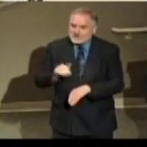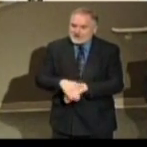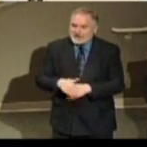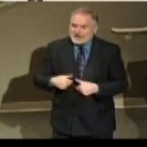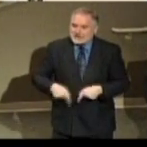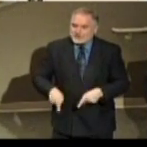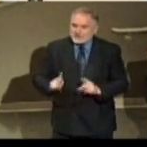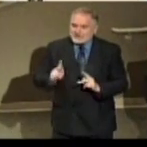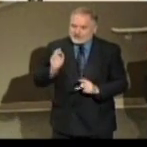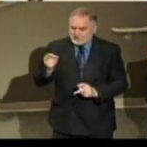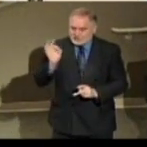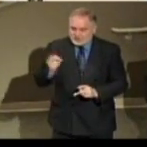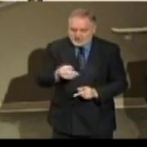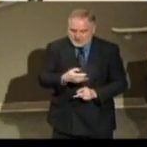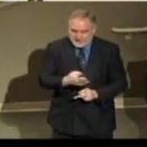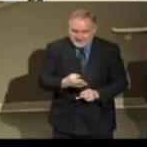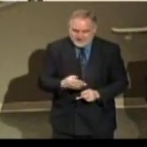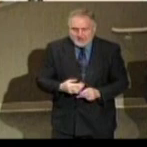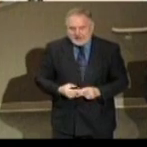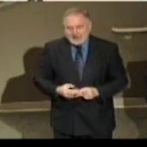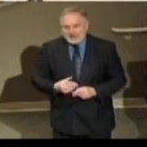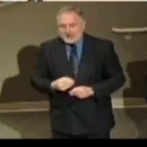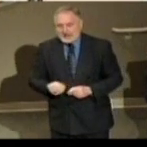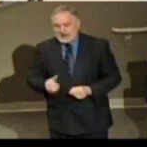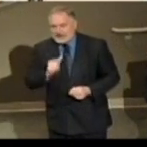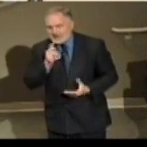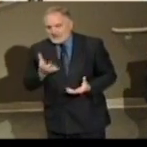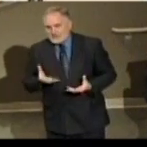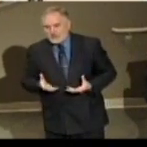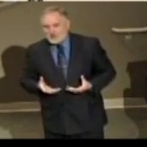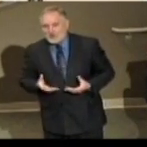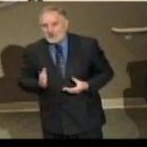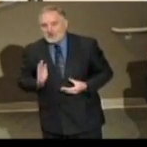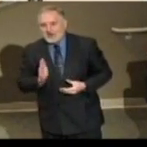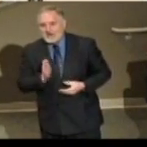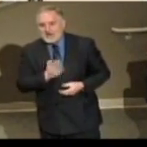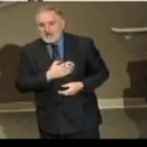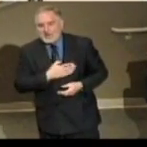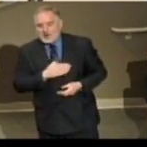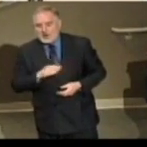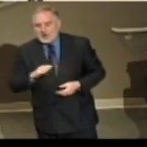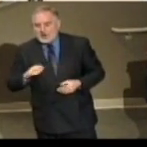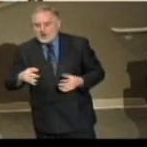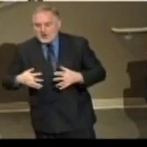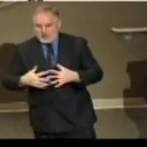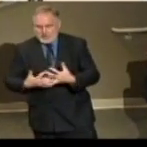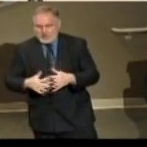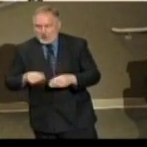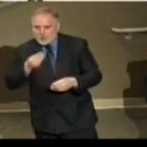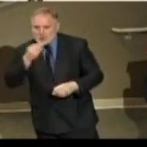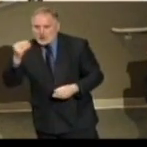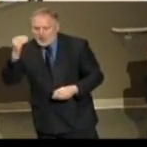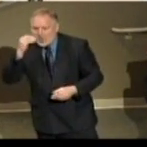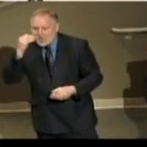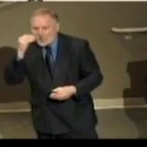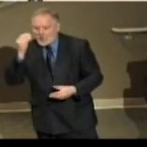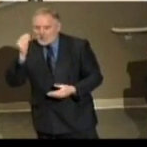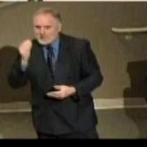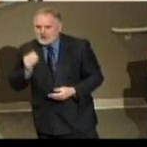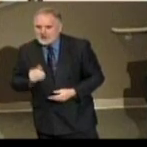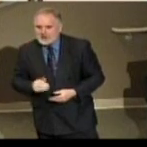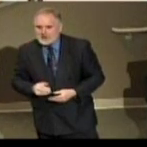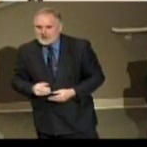to preach there that evening. And I didn't want our motorhome to block their parking lot, so we were like down along the street. And